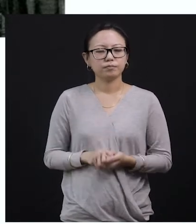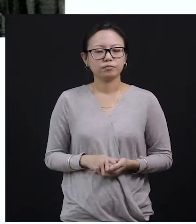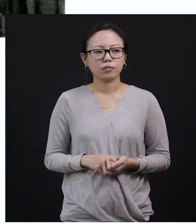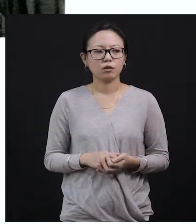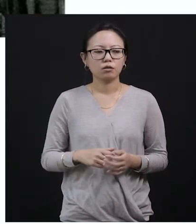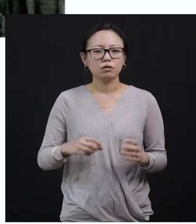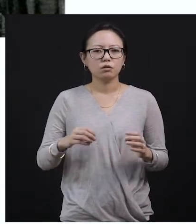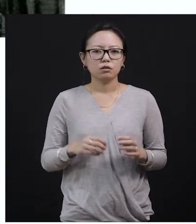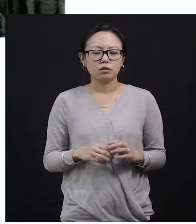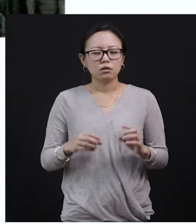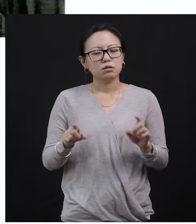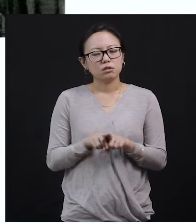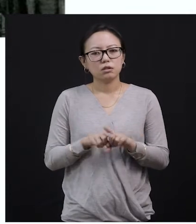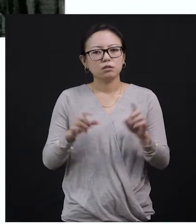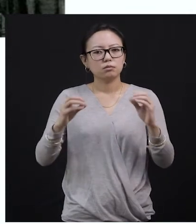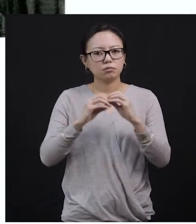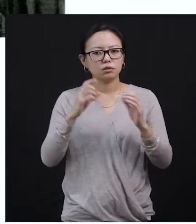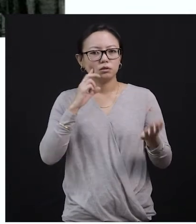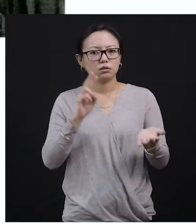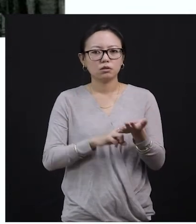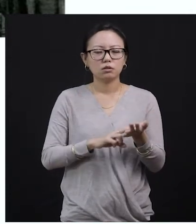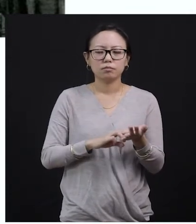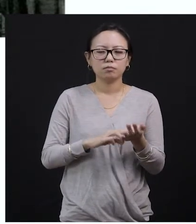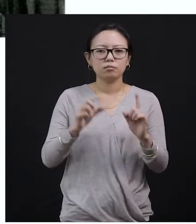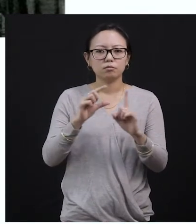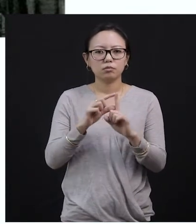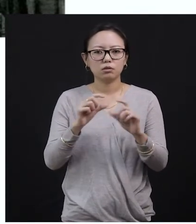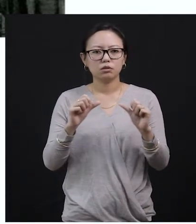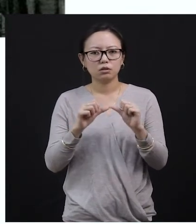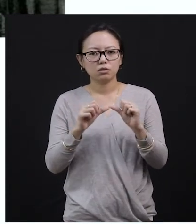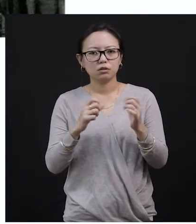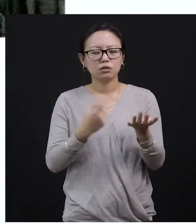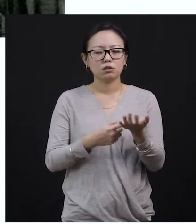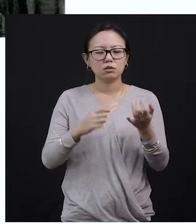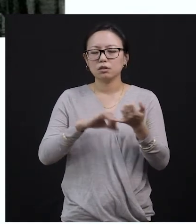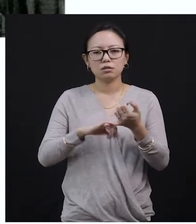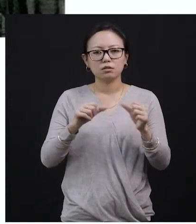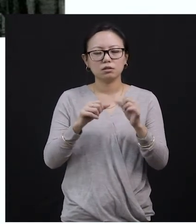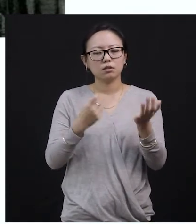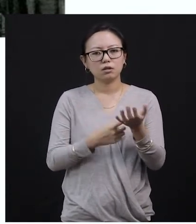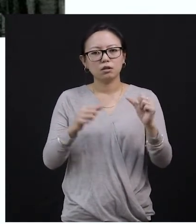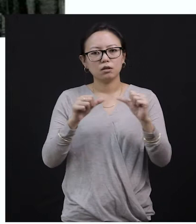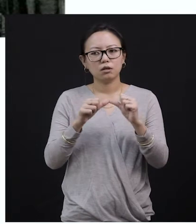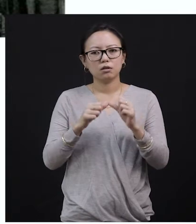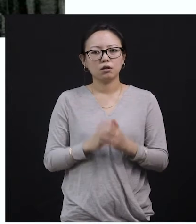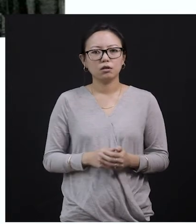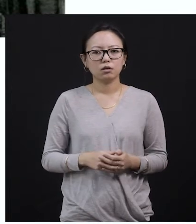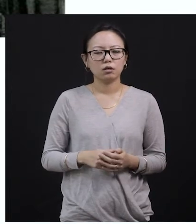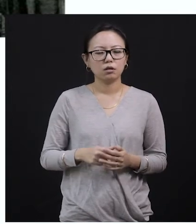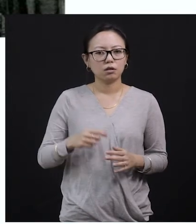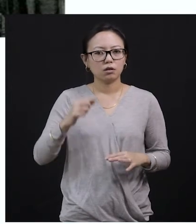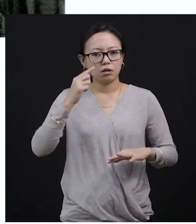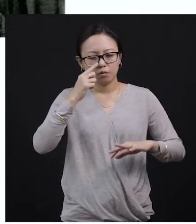large areas, okay? So in that way, he collected many areas. So he remarried and he